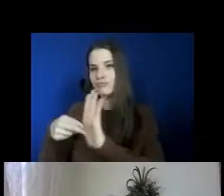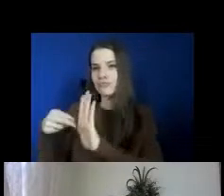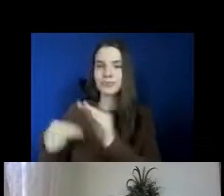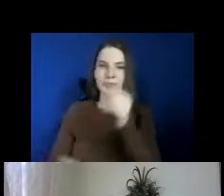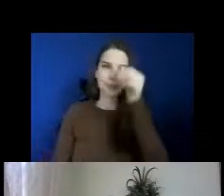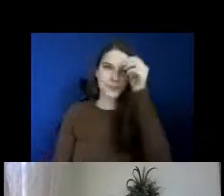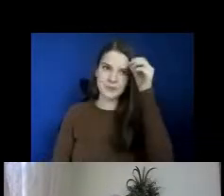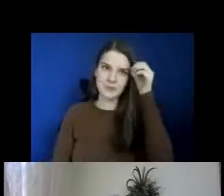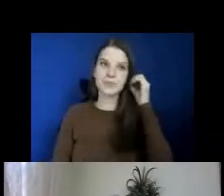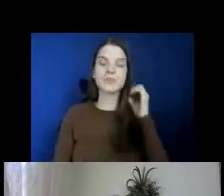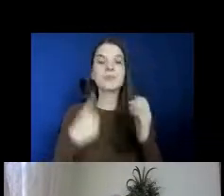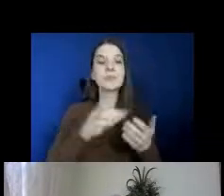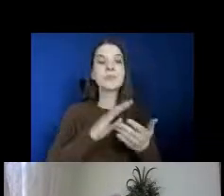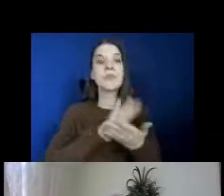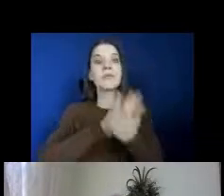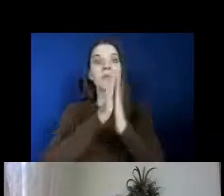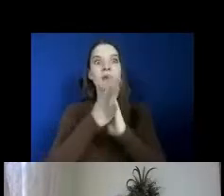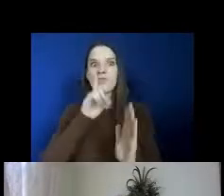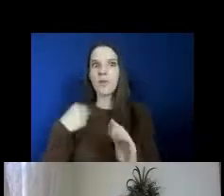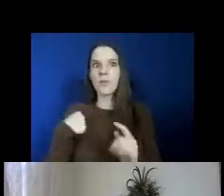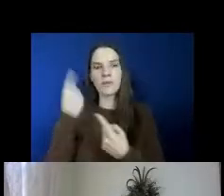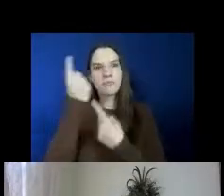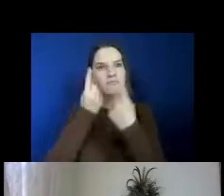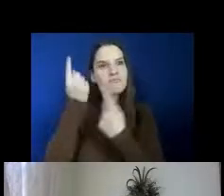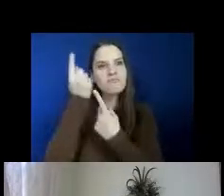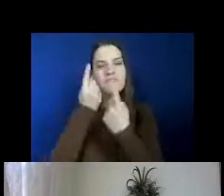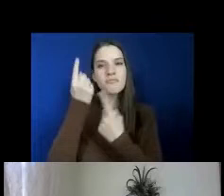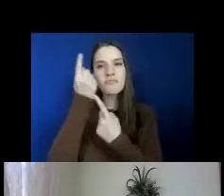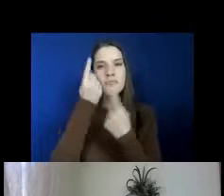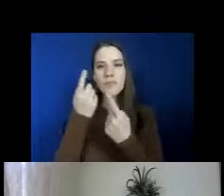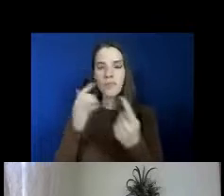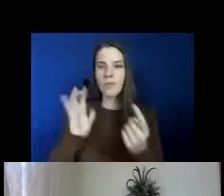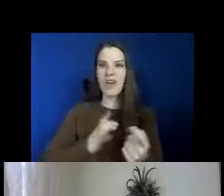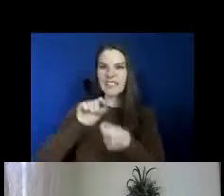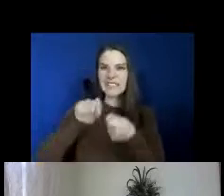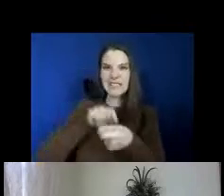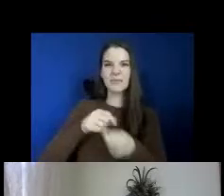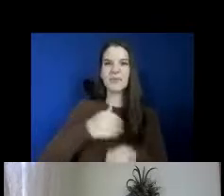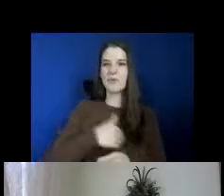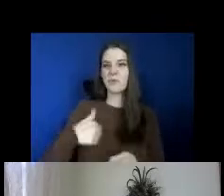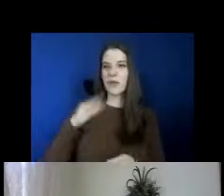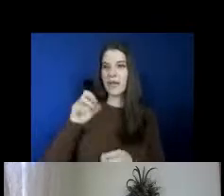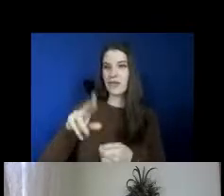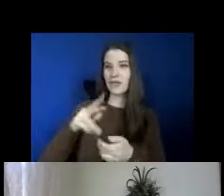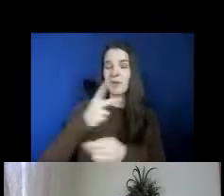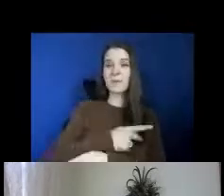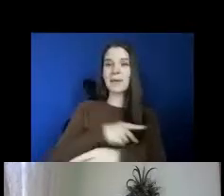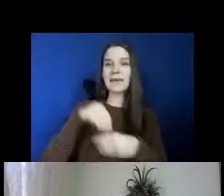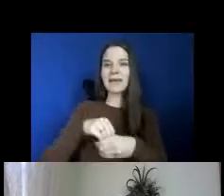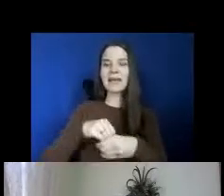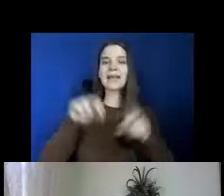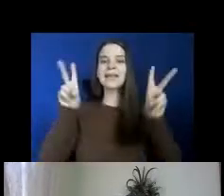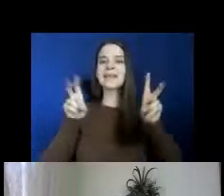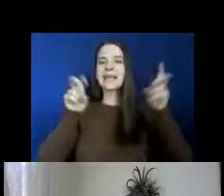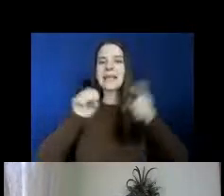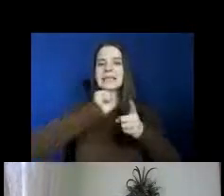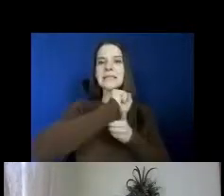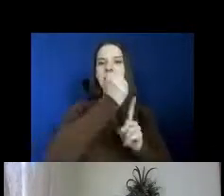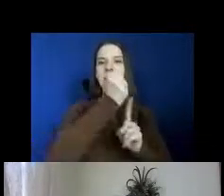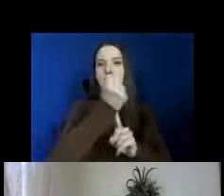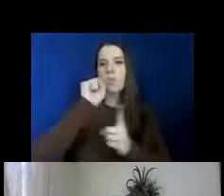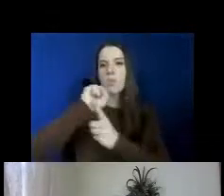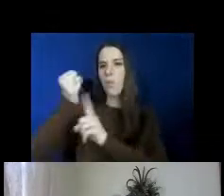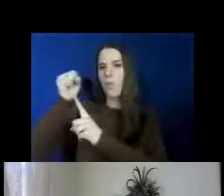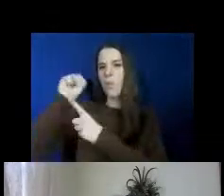So this led to really thinking about our specific breast cancer patients in a scenario manner. So